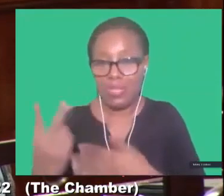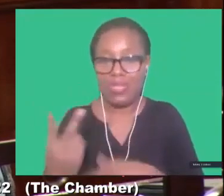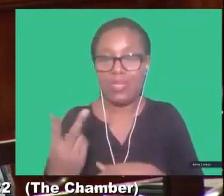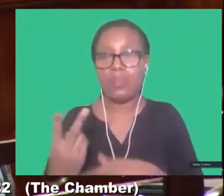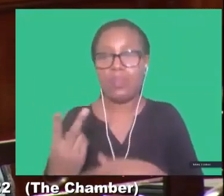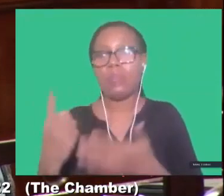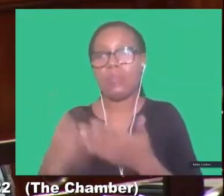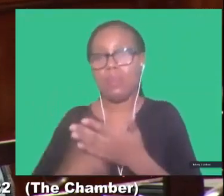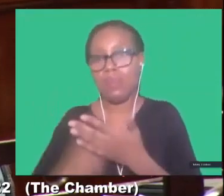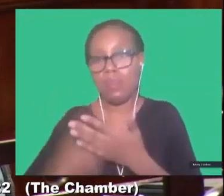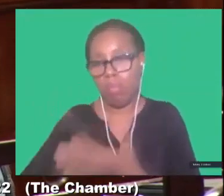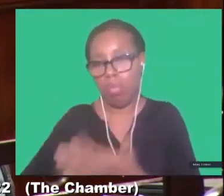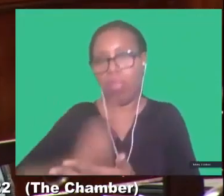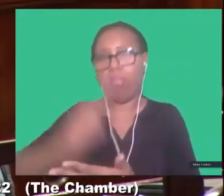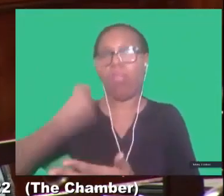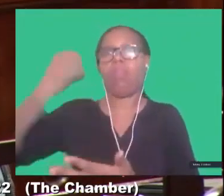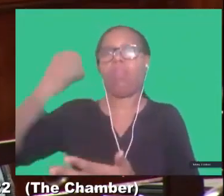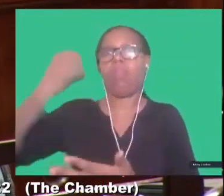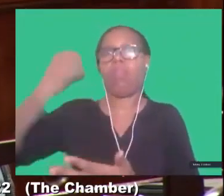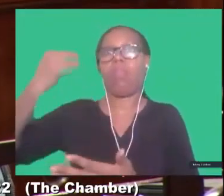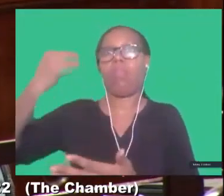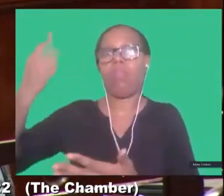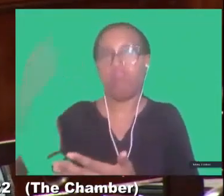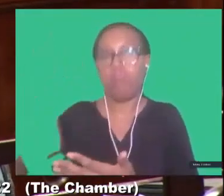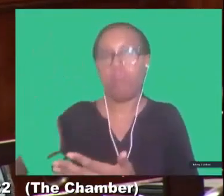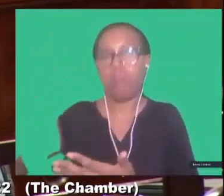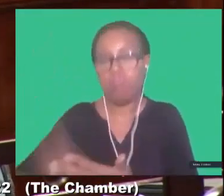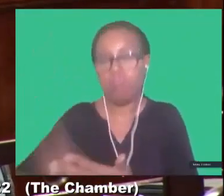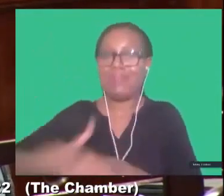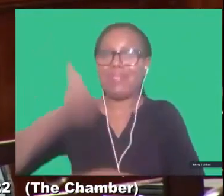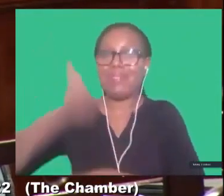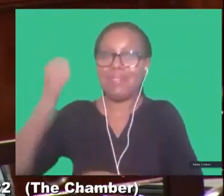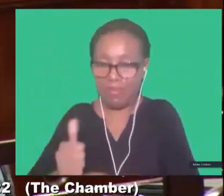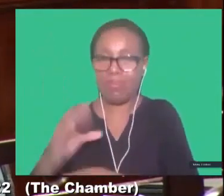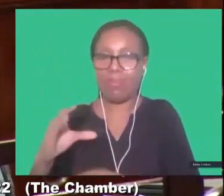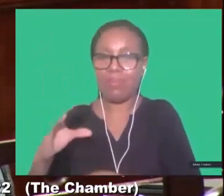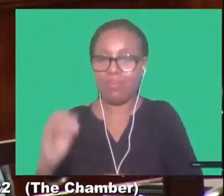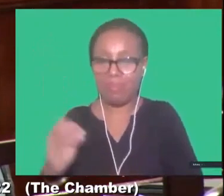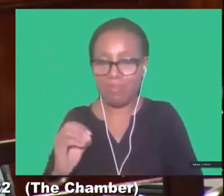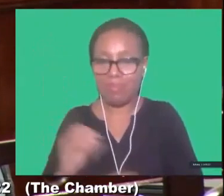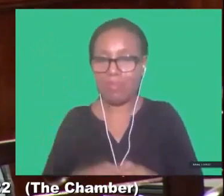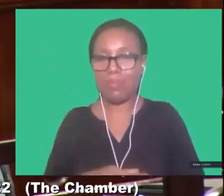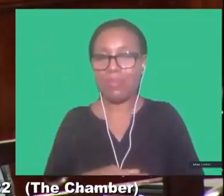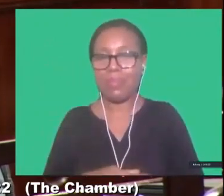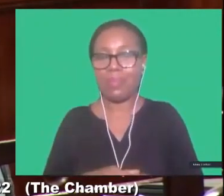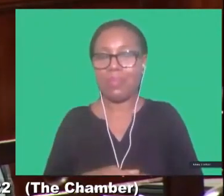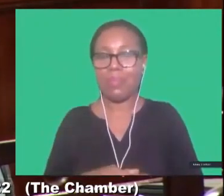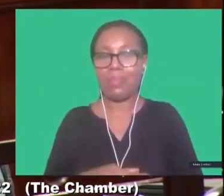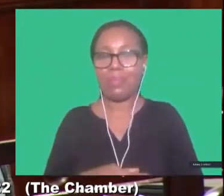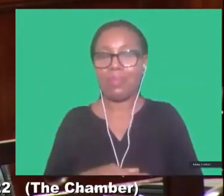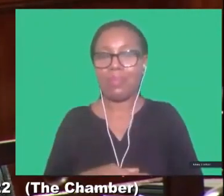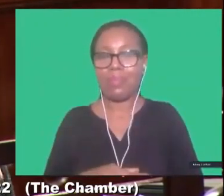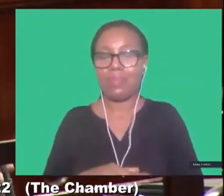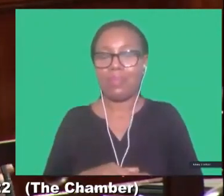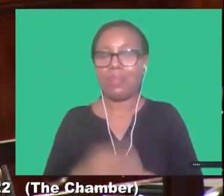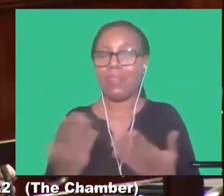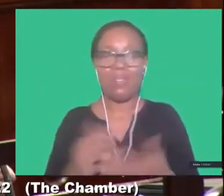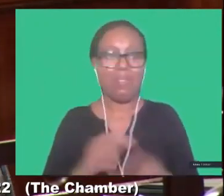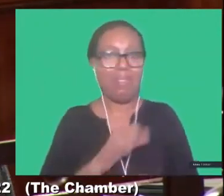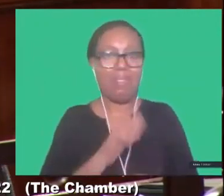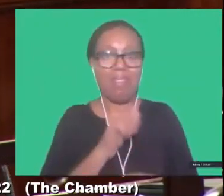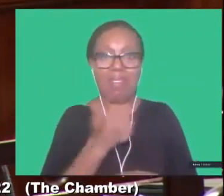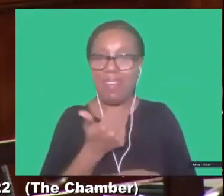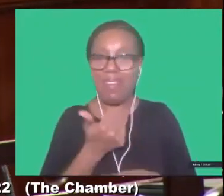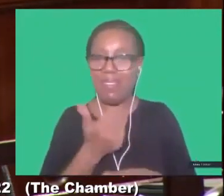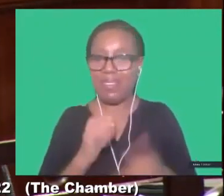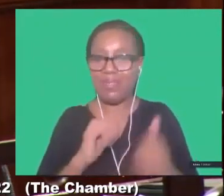actually form a company, whereas in our competitors, even within CARICOM,